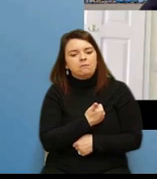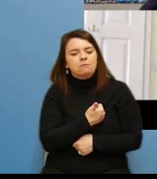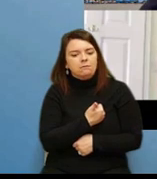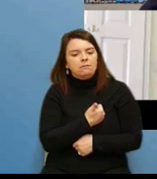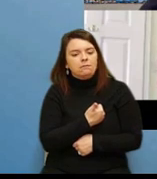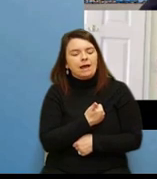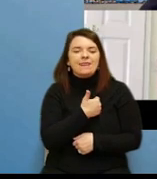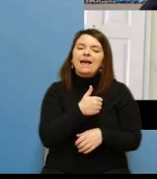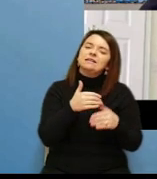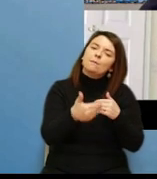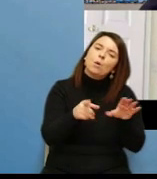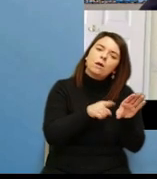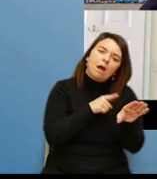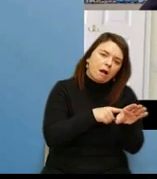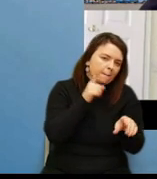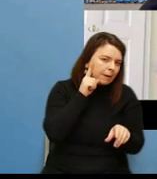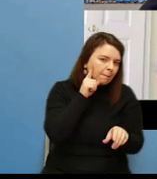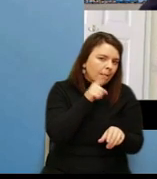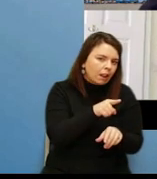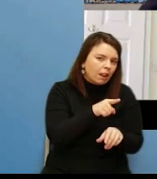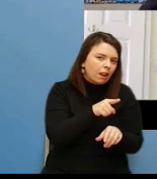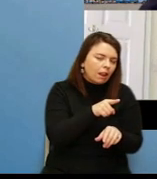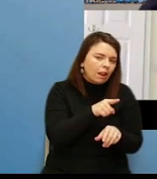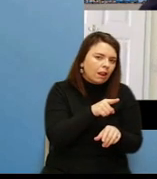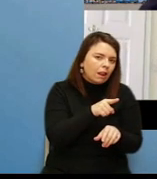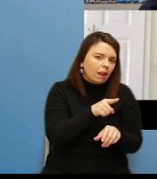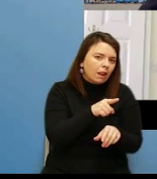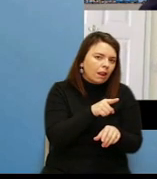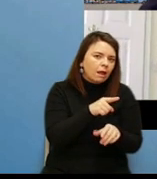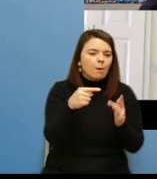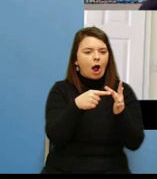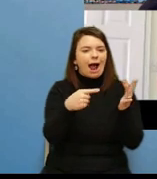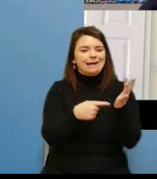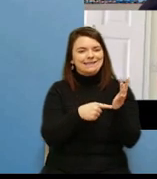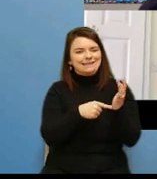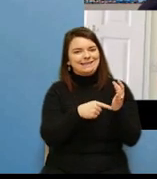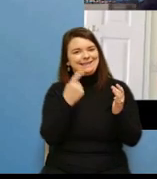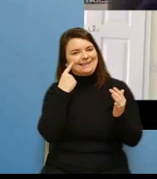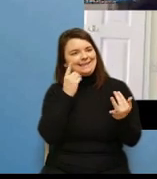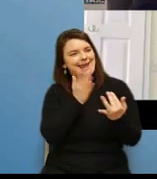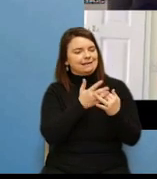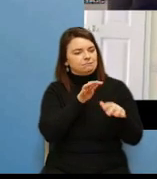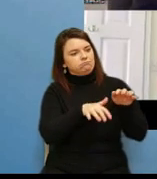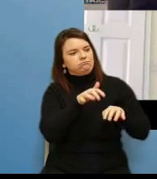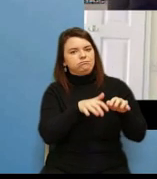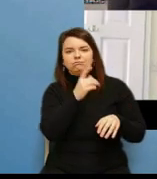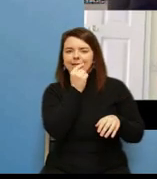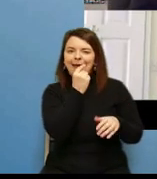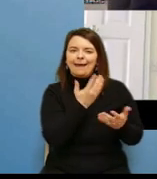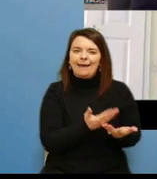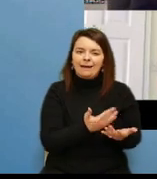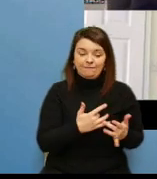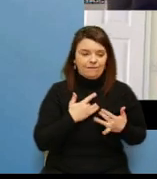online healthcare. Of course, that tends to be the younger and more capable and more